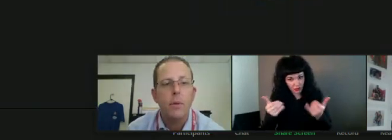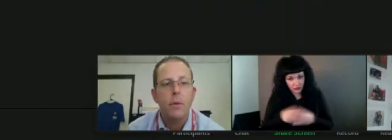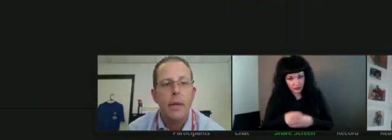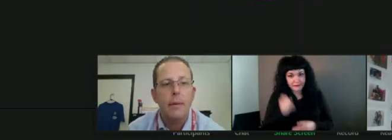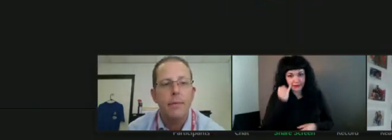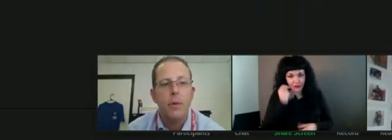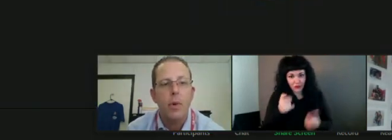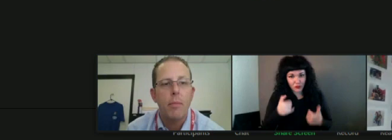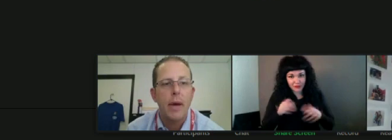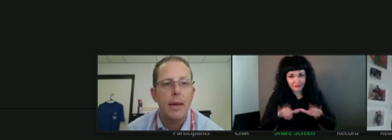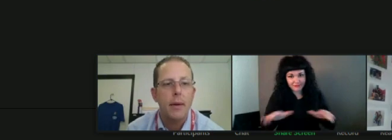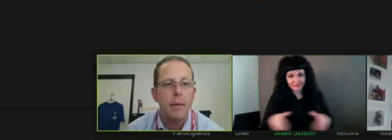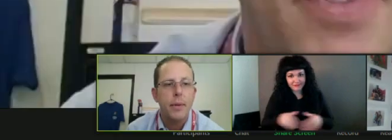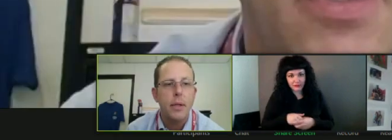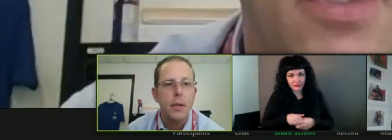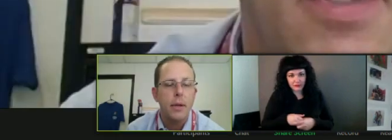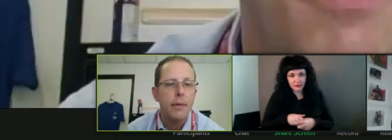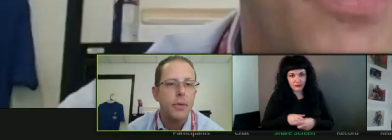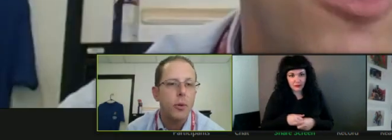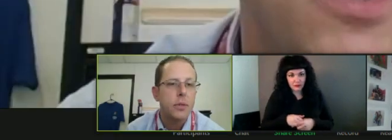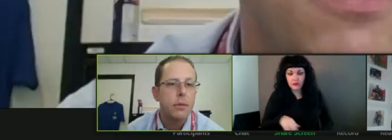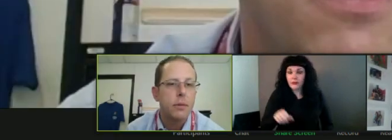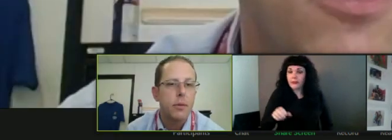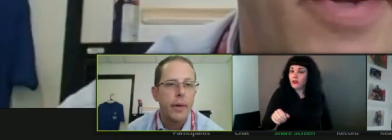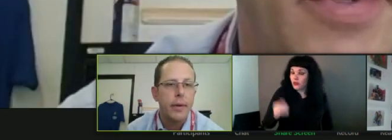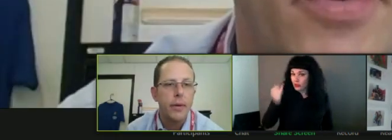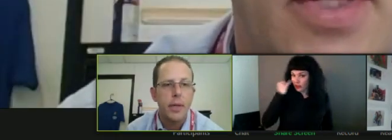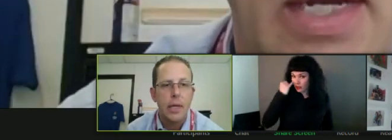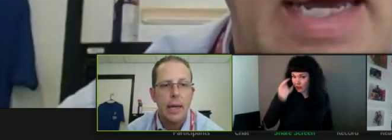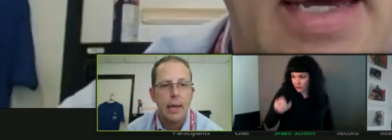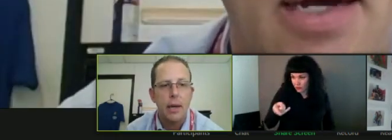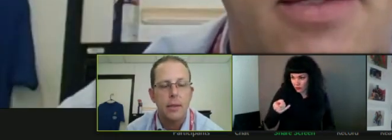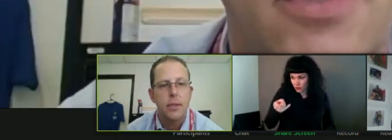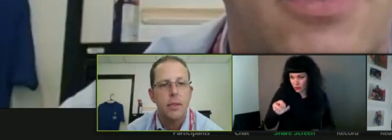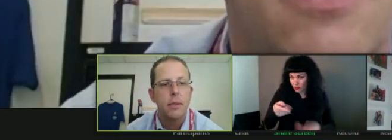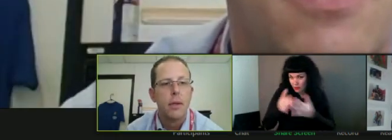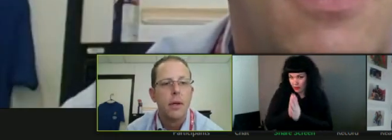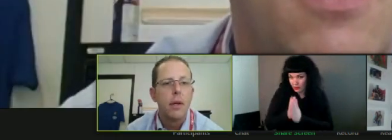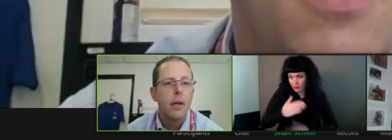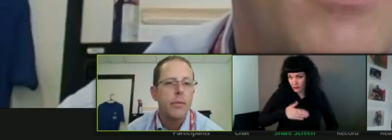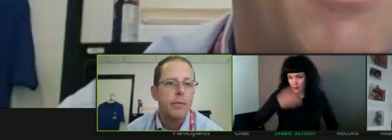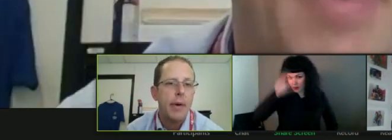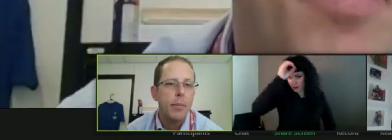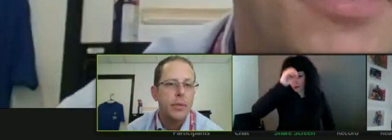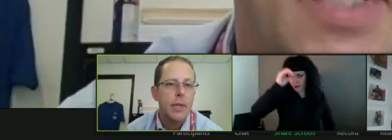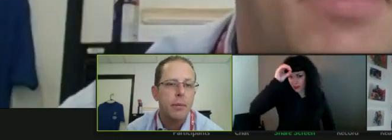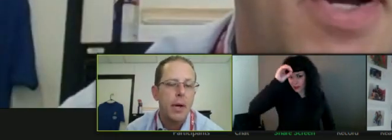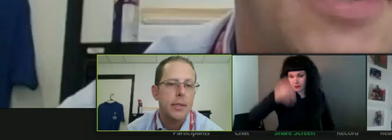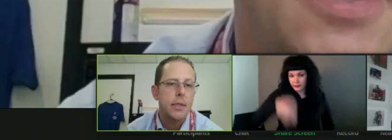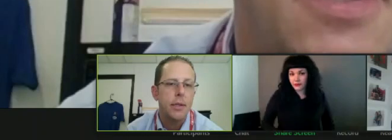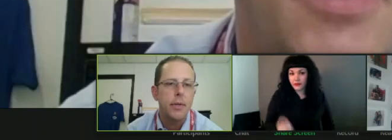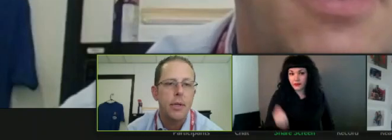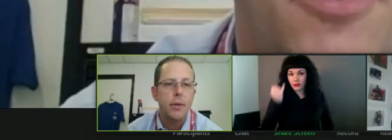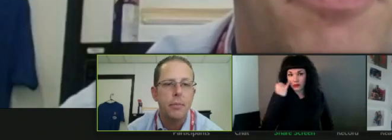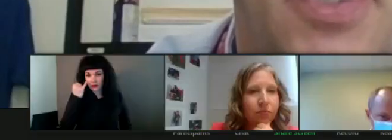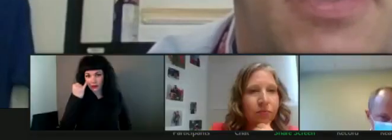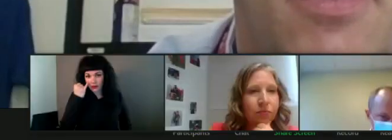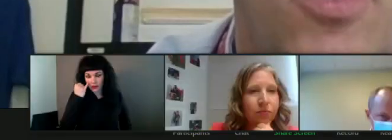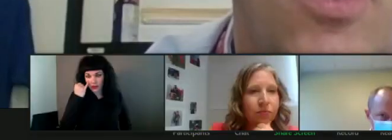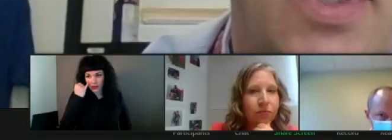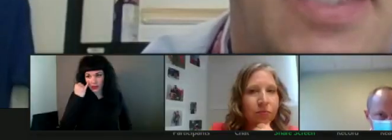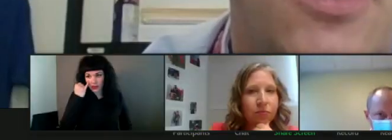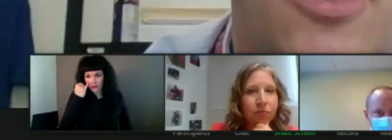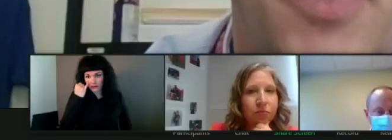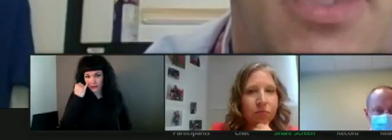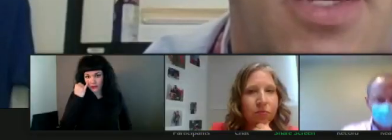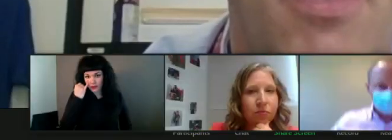Yeah, if you want my opinion, if those criteria that I kind of listed, if the 5% positivity could be